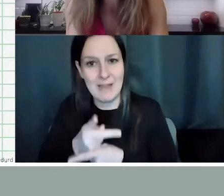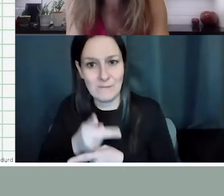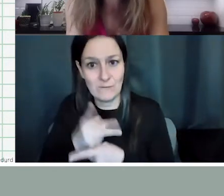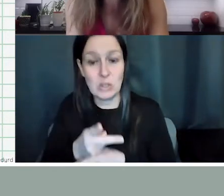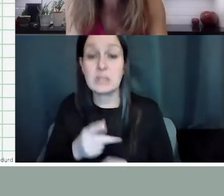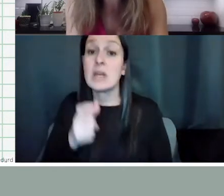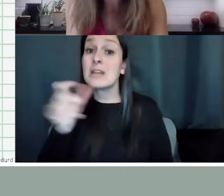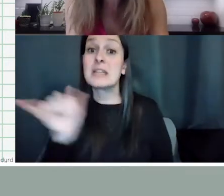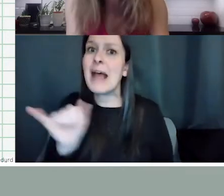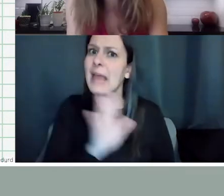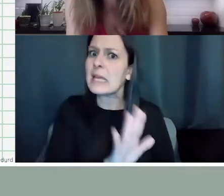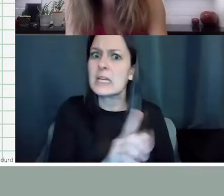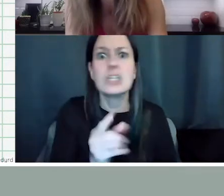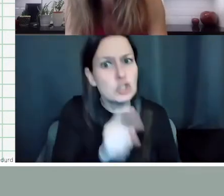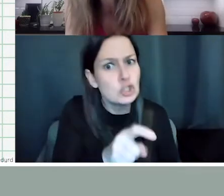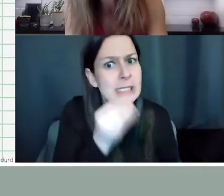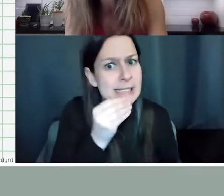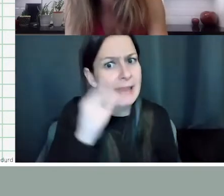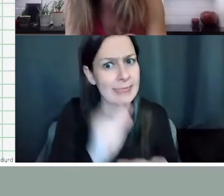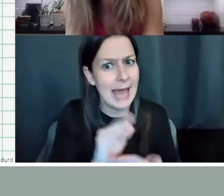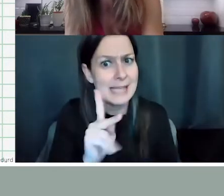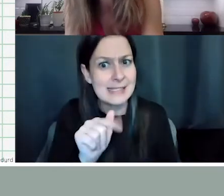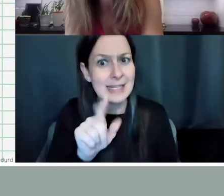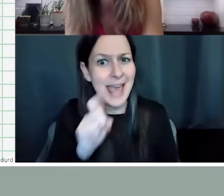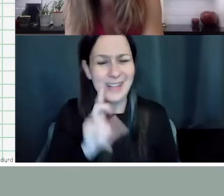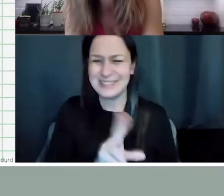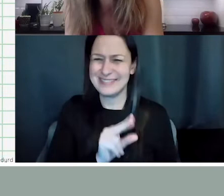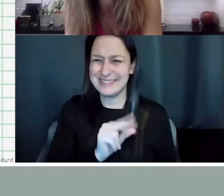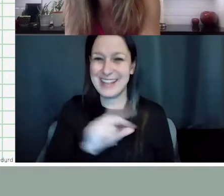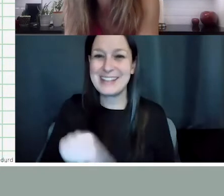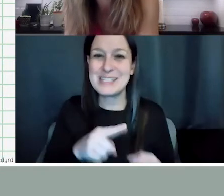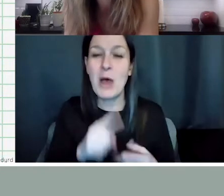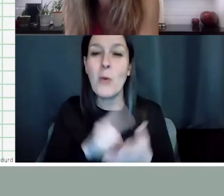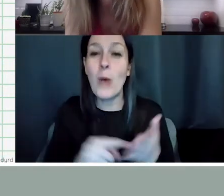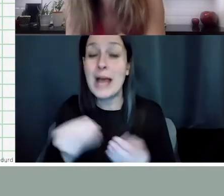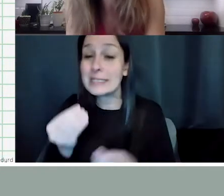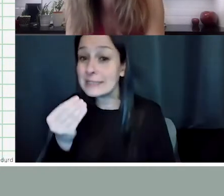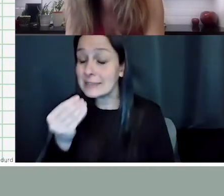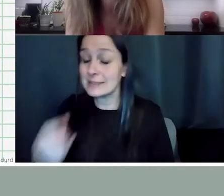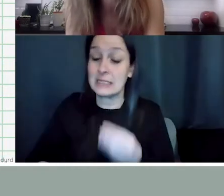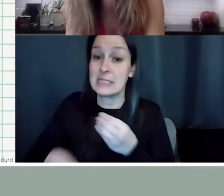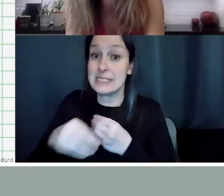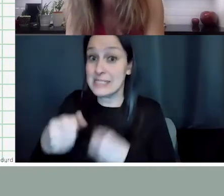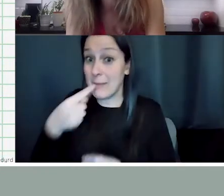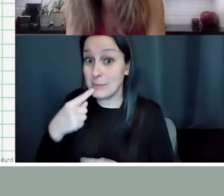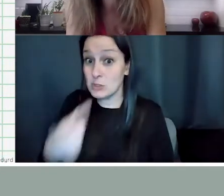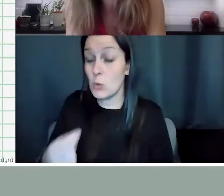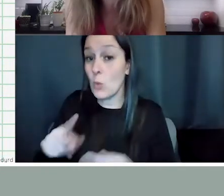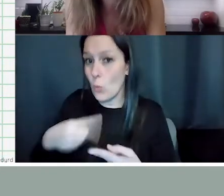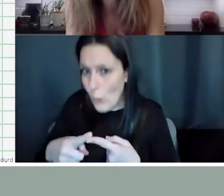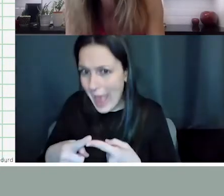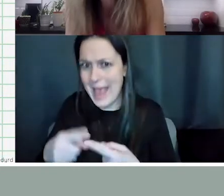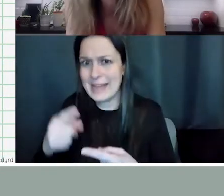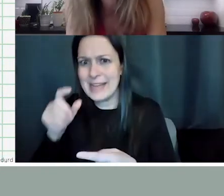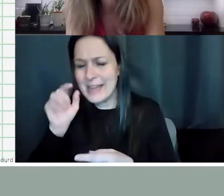hey, don't eat as much kale. This is all about what supplements are you taking and when and making sure you're involving your